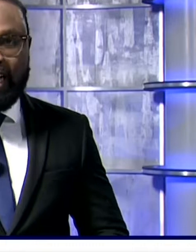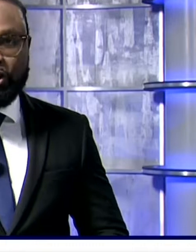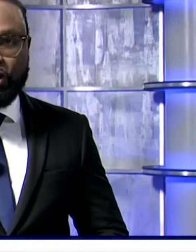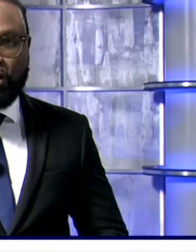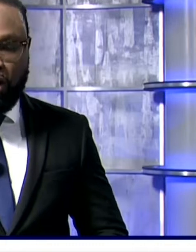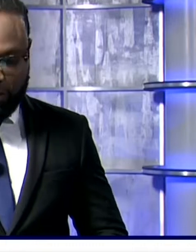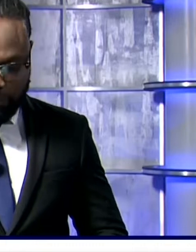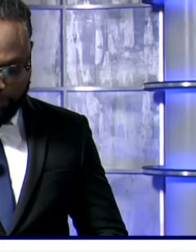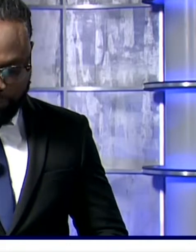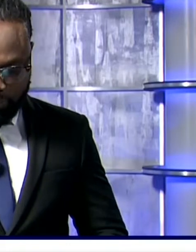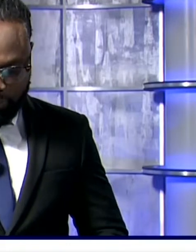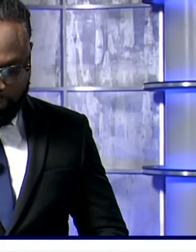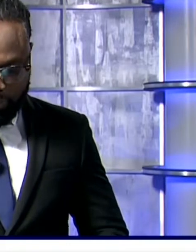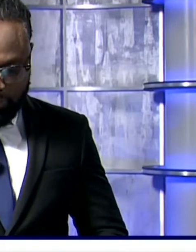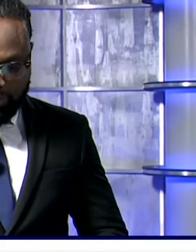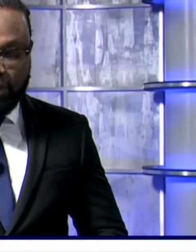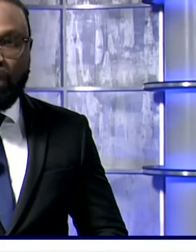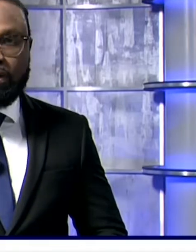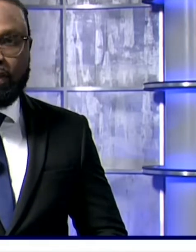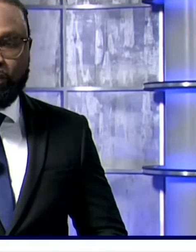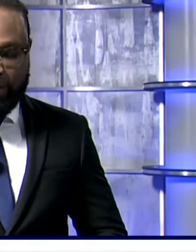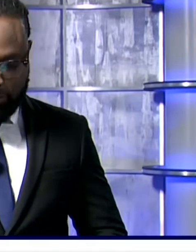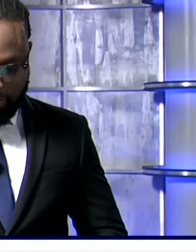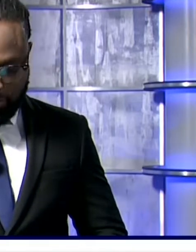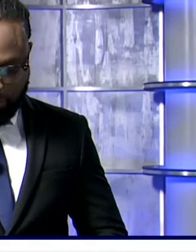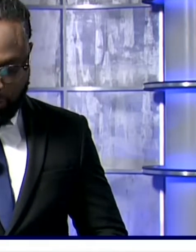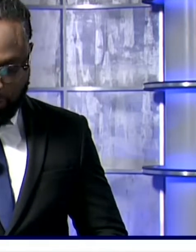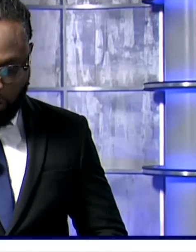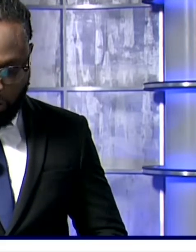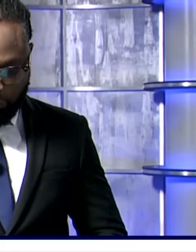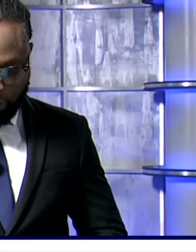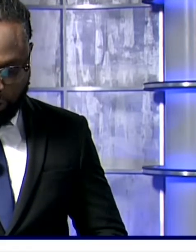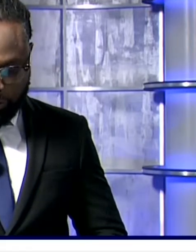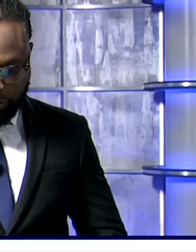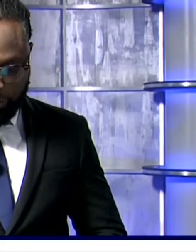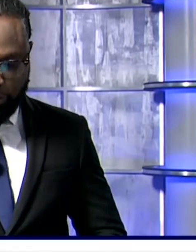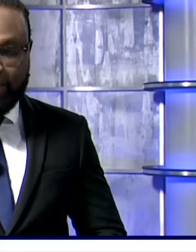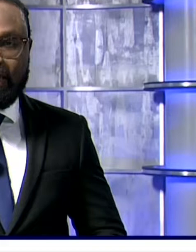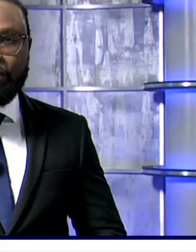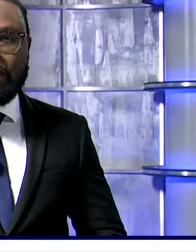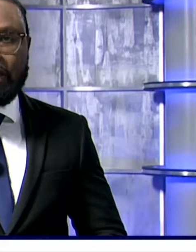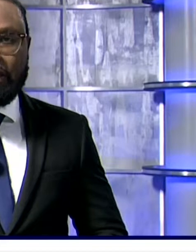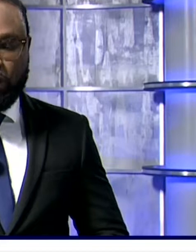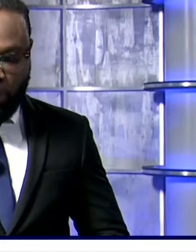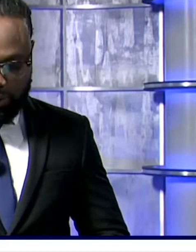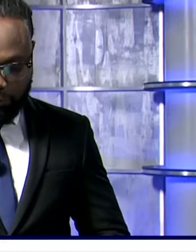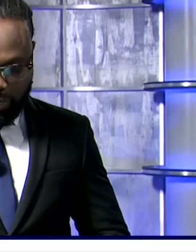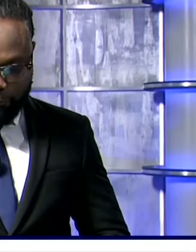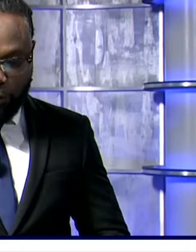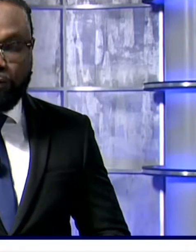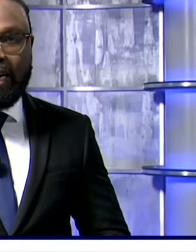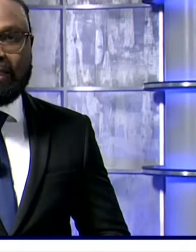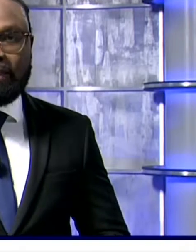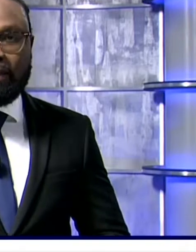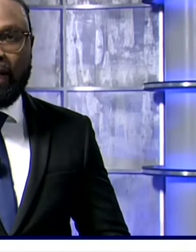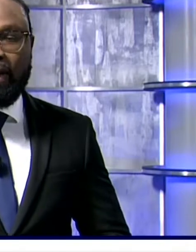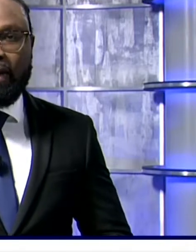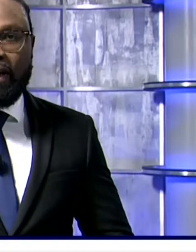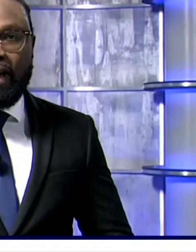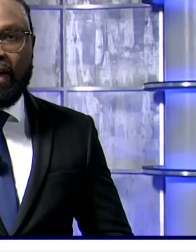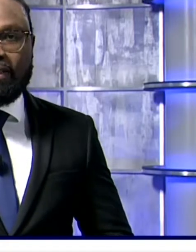with a national honor. Prime Minister Mottley reiterates her call for changes to the criteria to qualify for